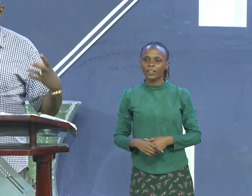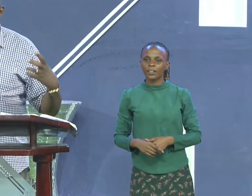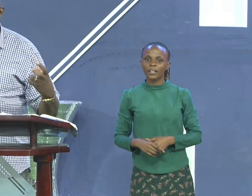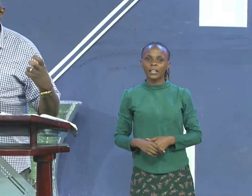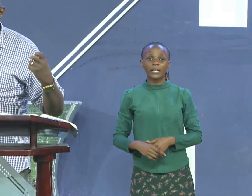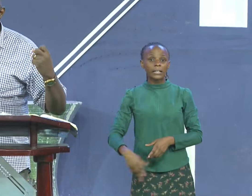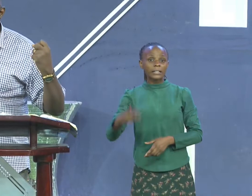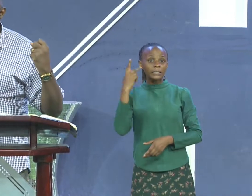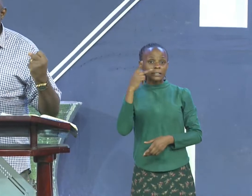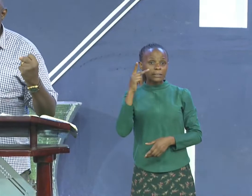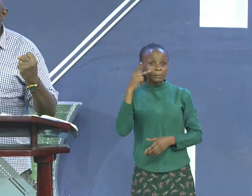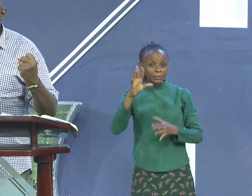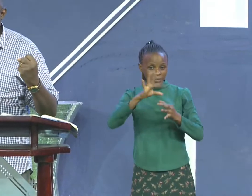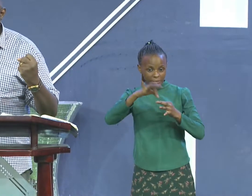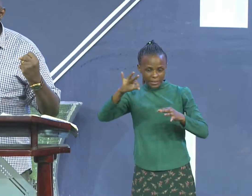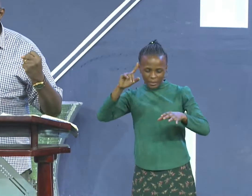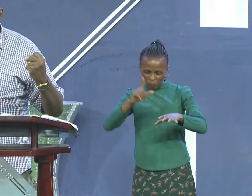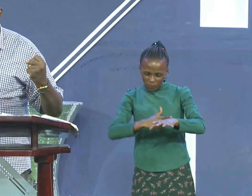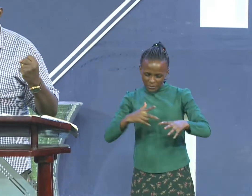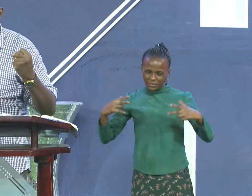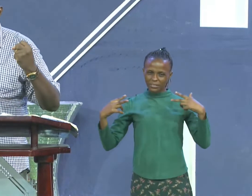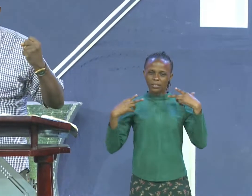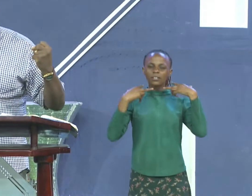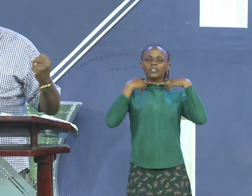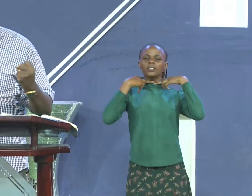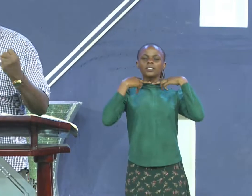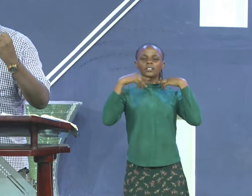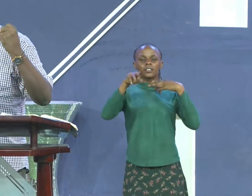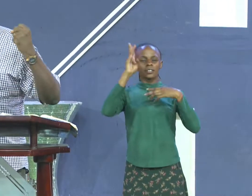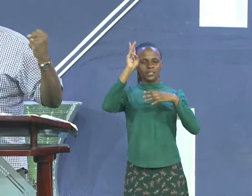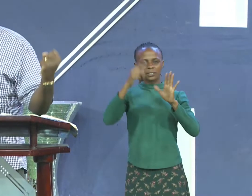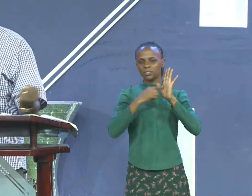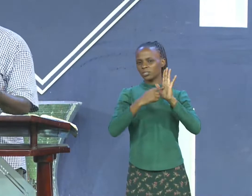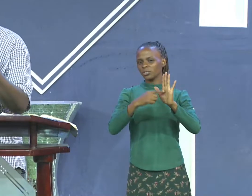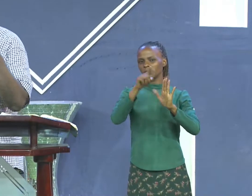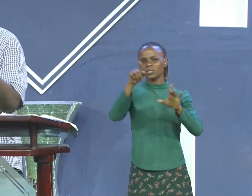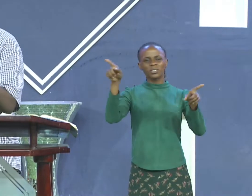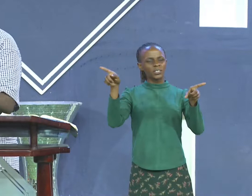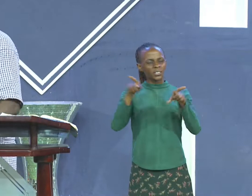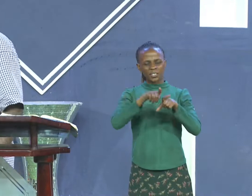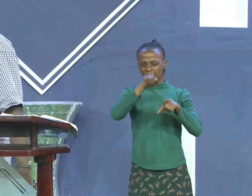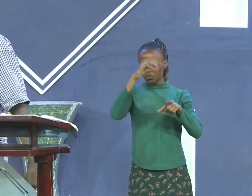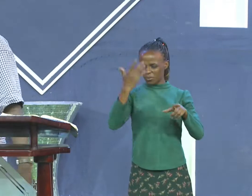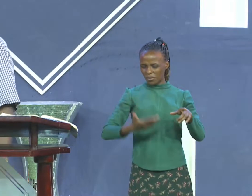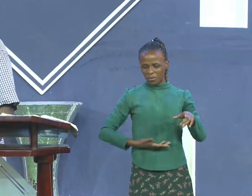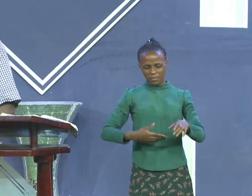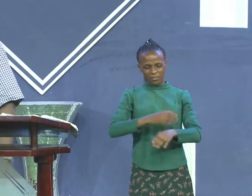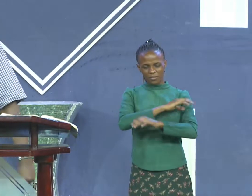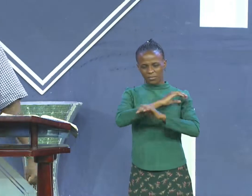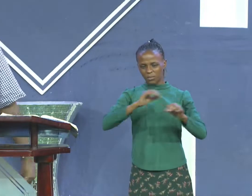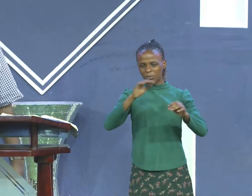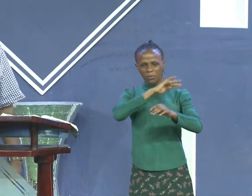Perizzite spirit, when it traps you, it will show you as if you don't have any potential in you. Bw'owambibwa